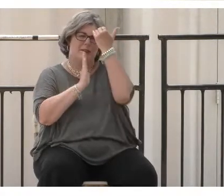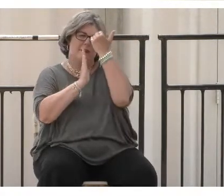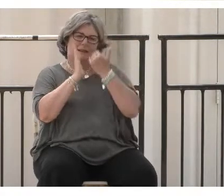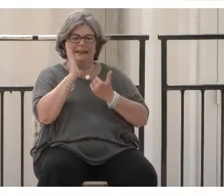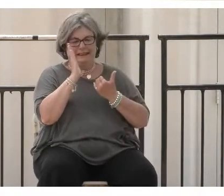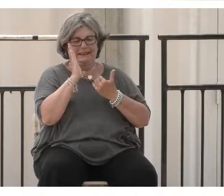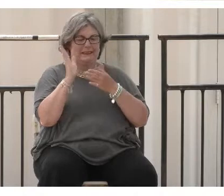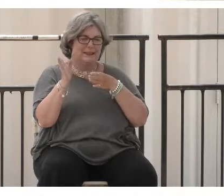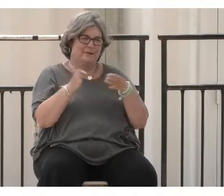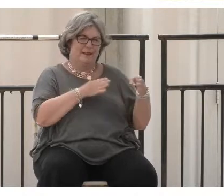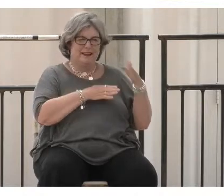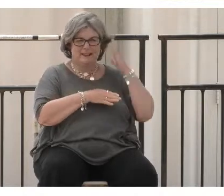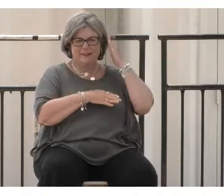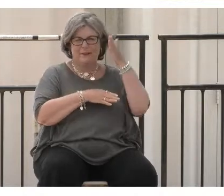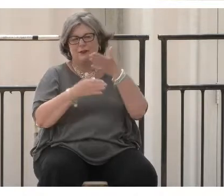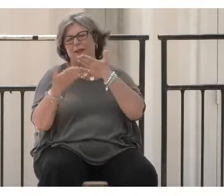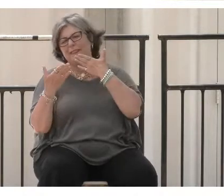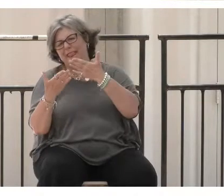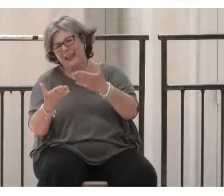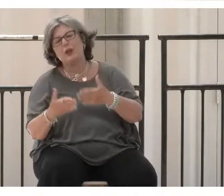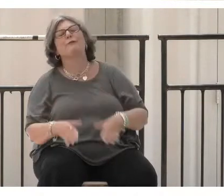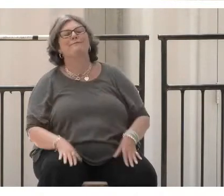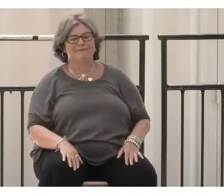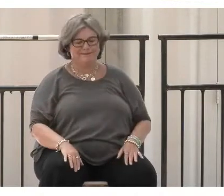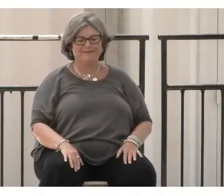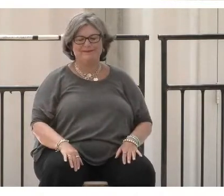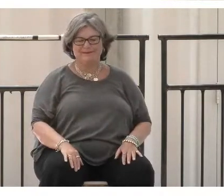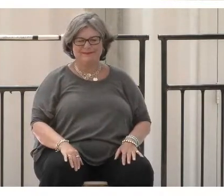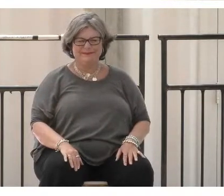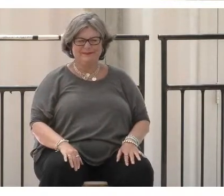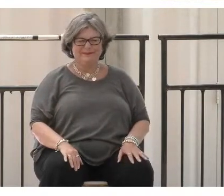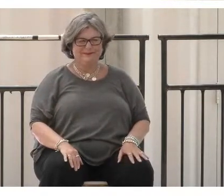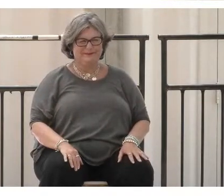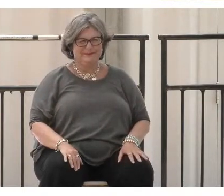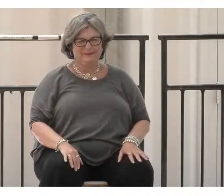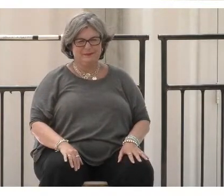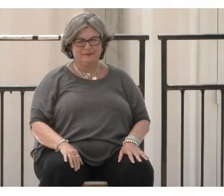in long-term planning. Yeah, thank you for that. Thank you for that question.